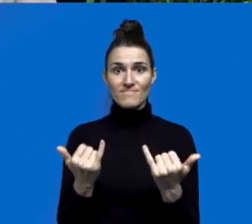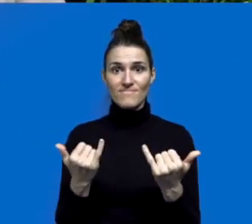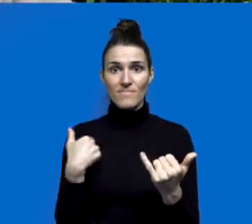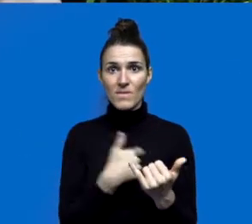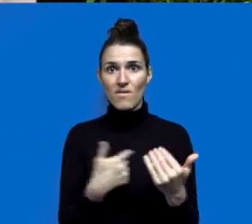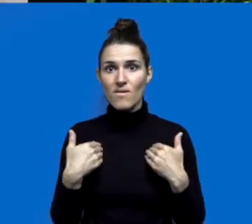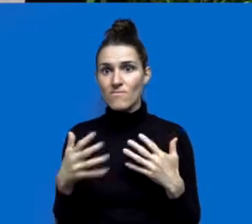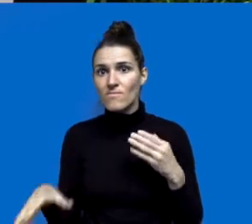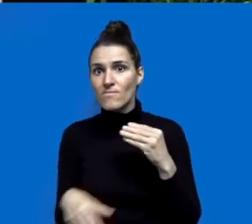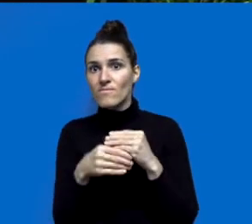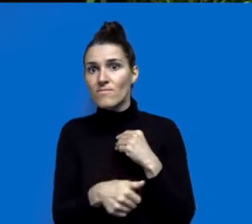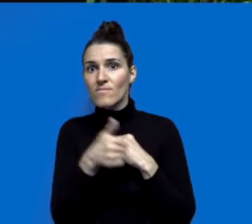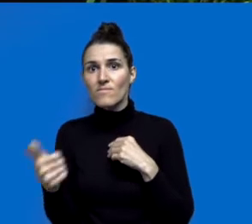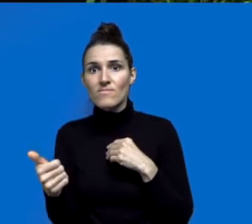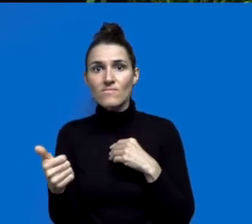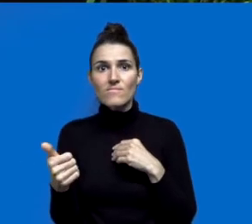And now we have